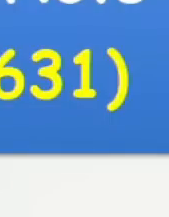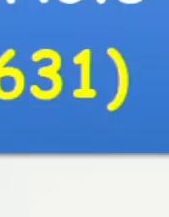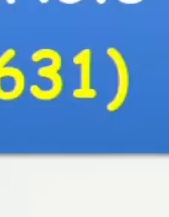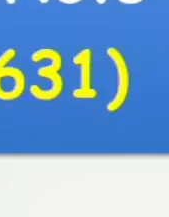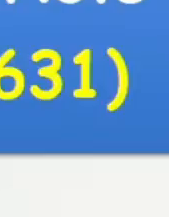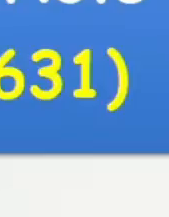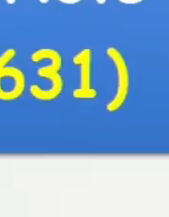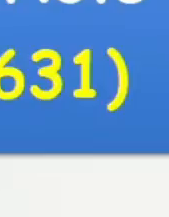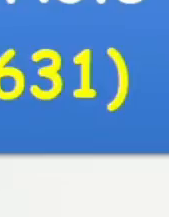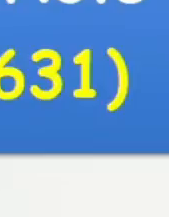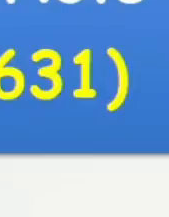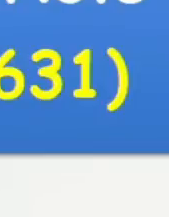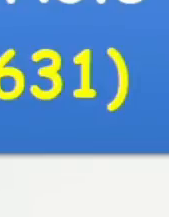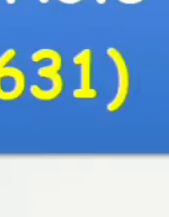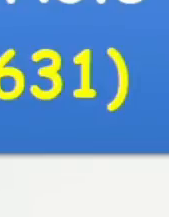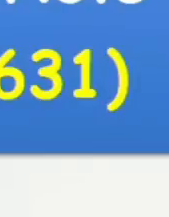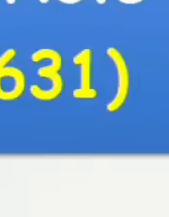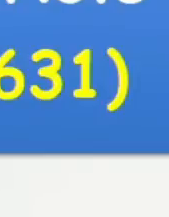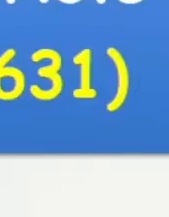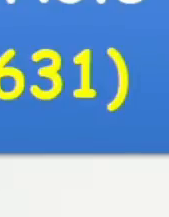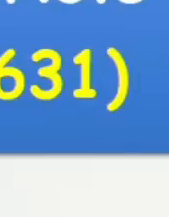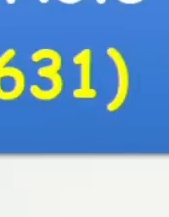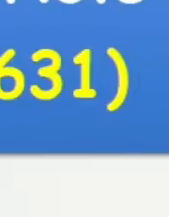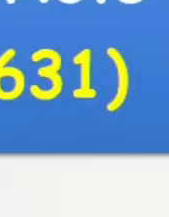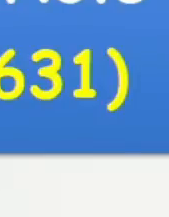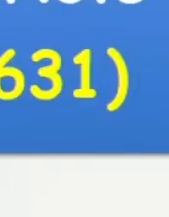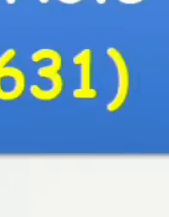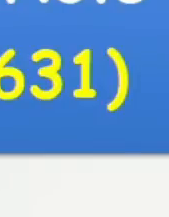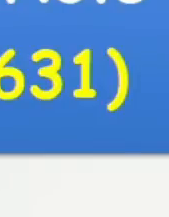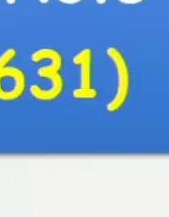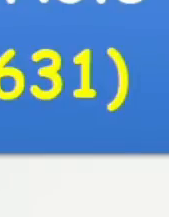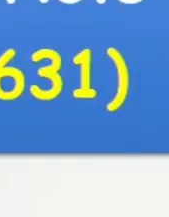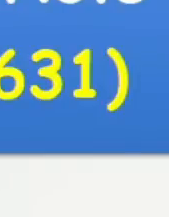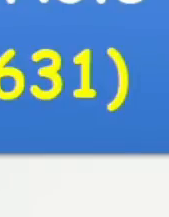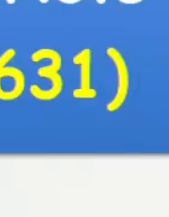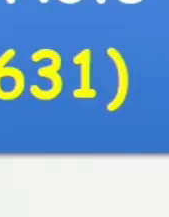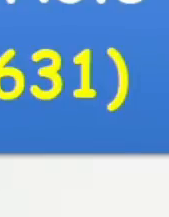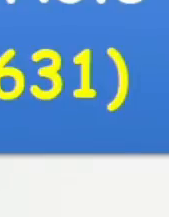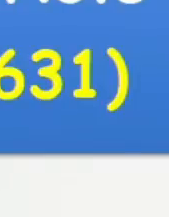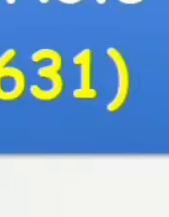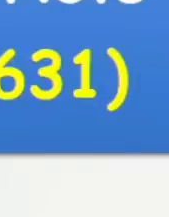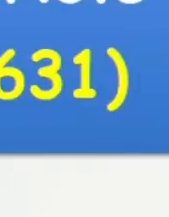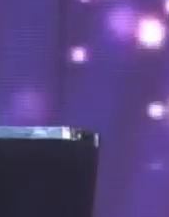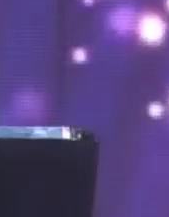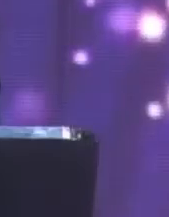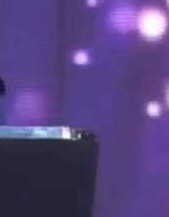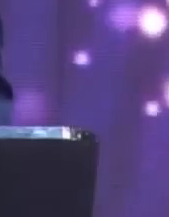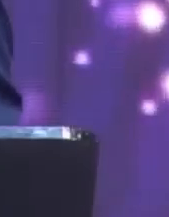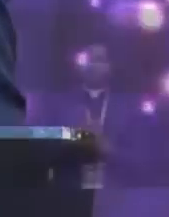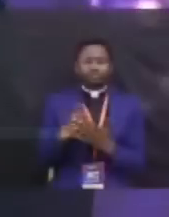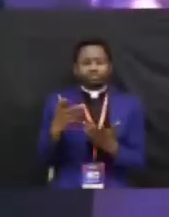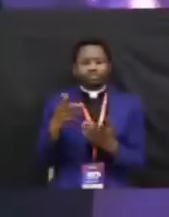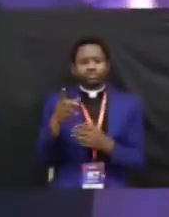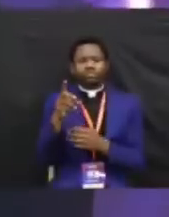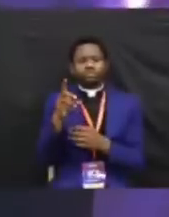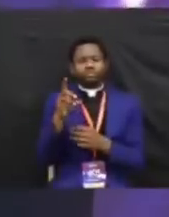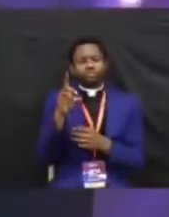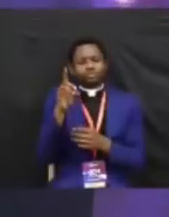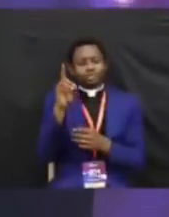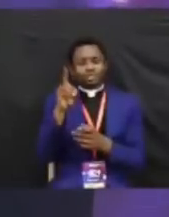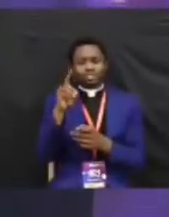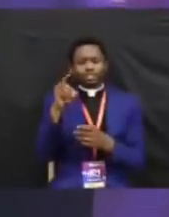areas were also created. Thus, Da Panta Atonsu were